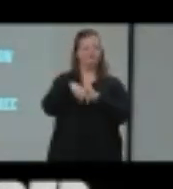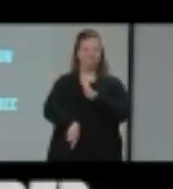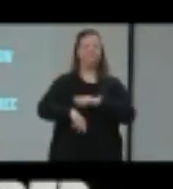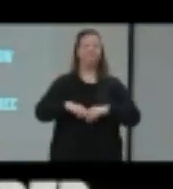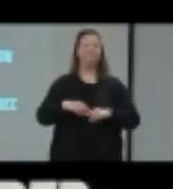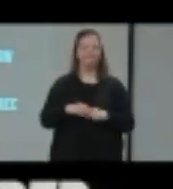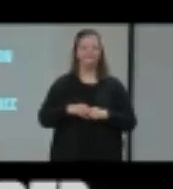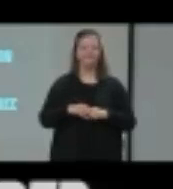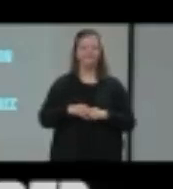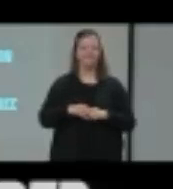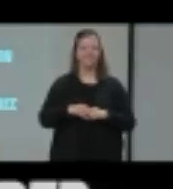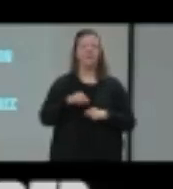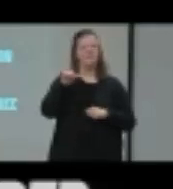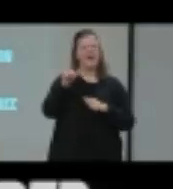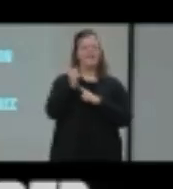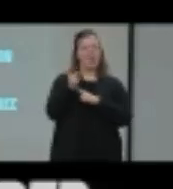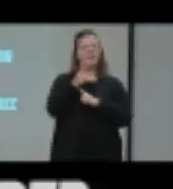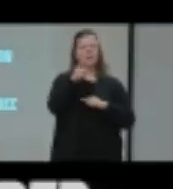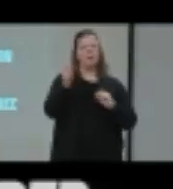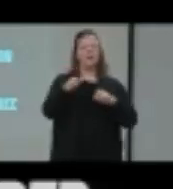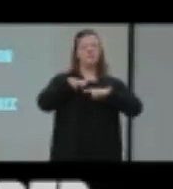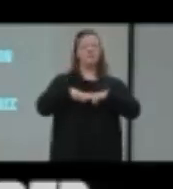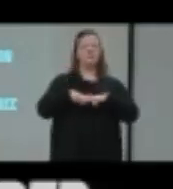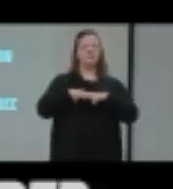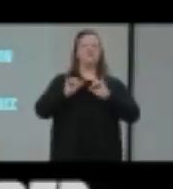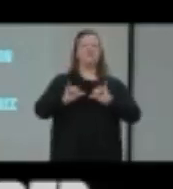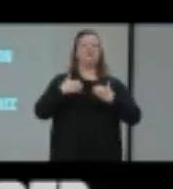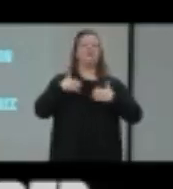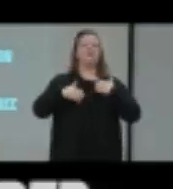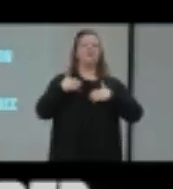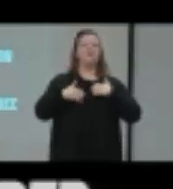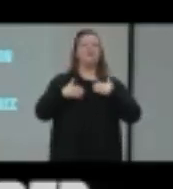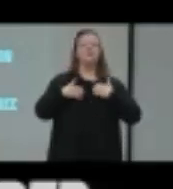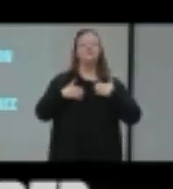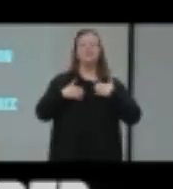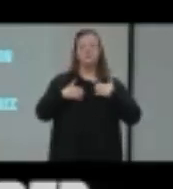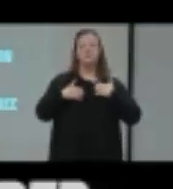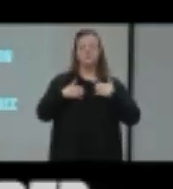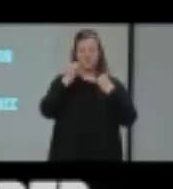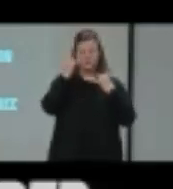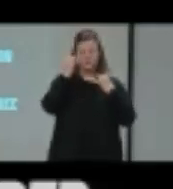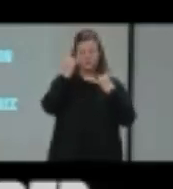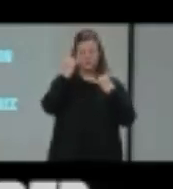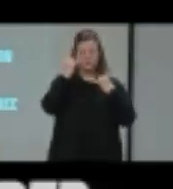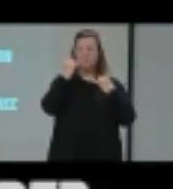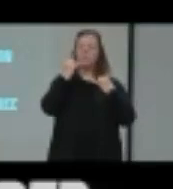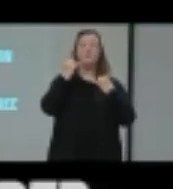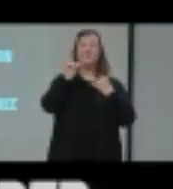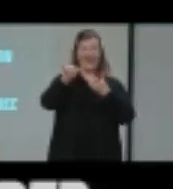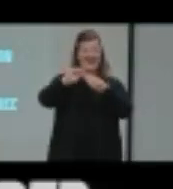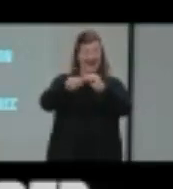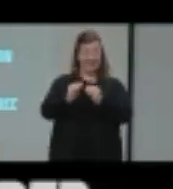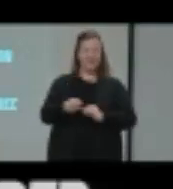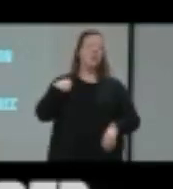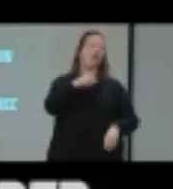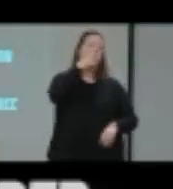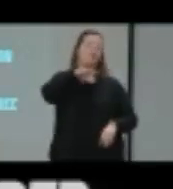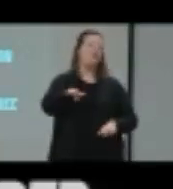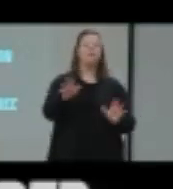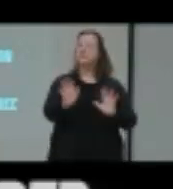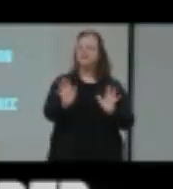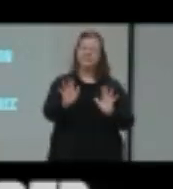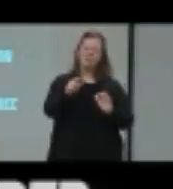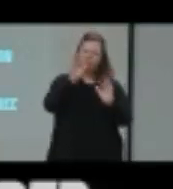This is another one of those moments where you need to sit in your discomfort, because we cannot ignore statistics like this.